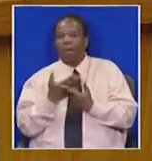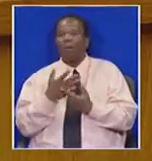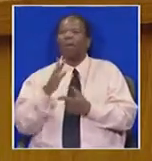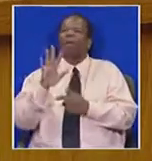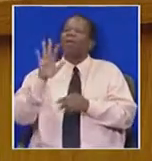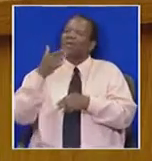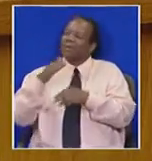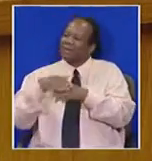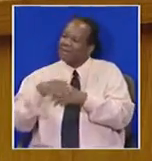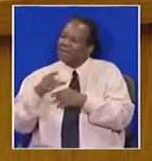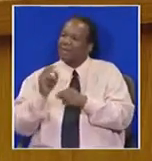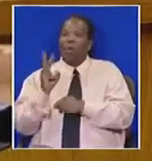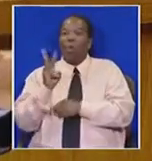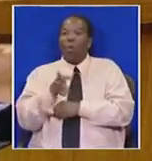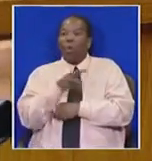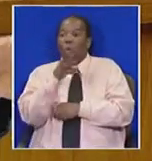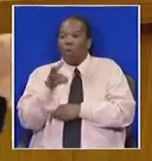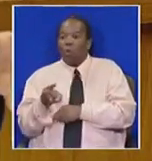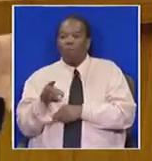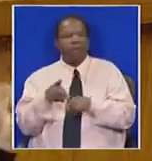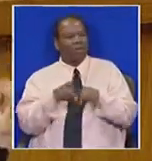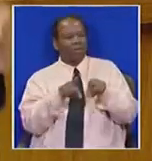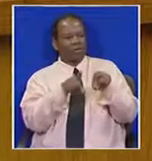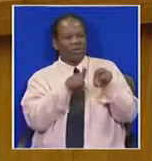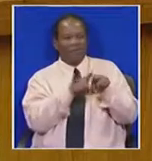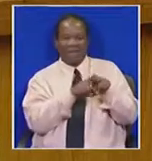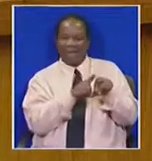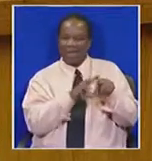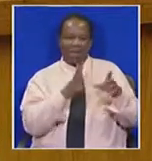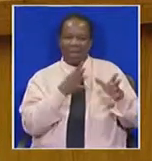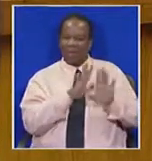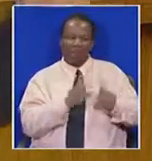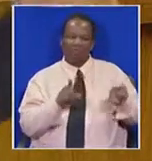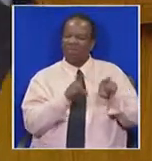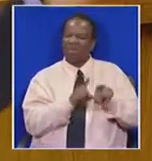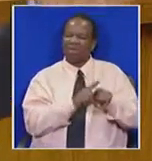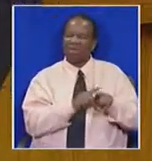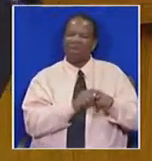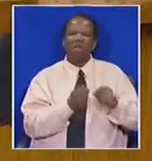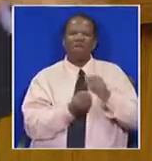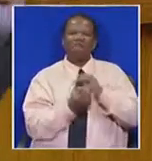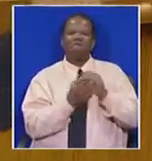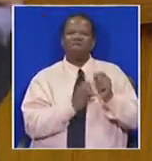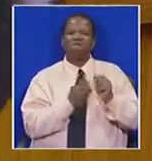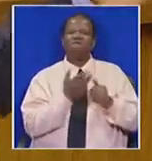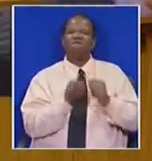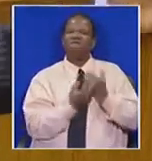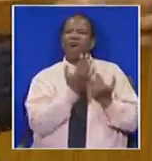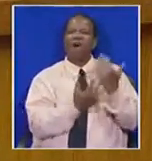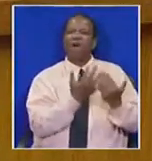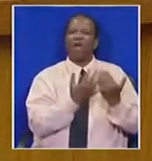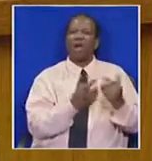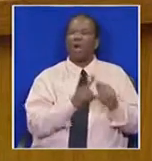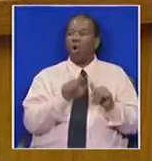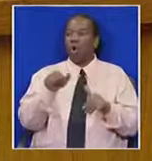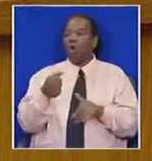you. It is unlike fire. It is unlike all of the other 32 hazards that you